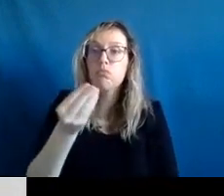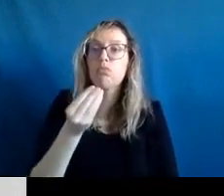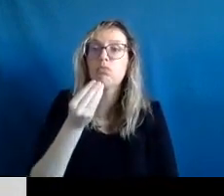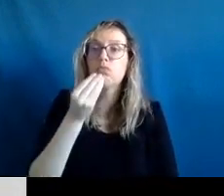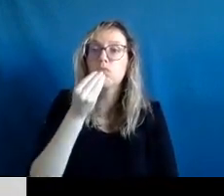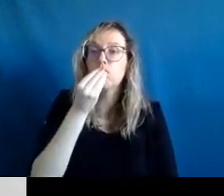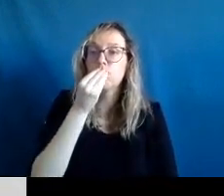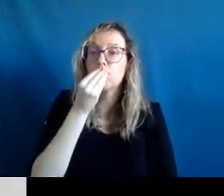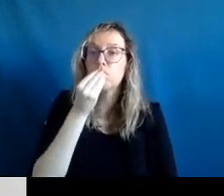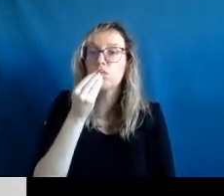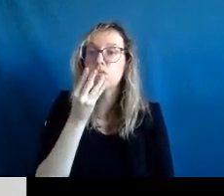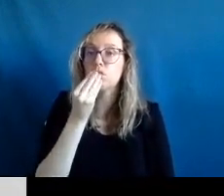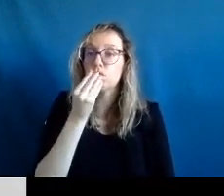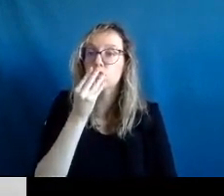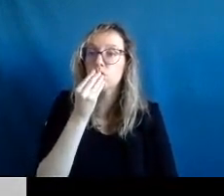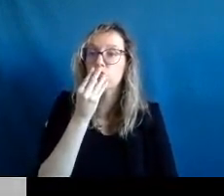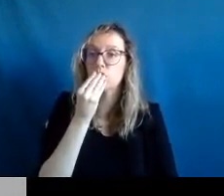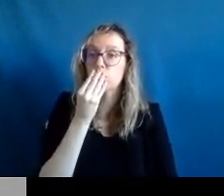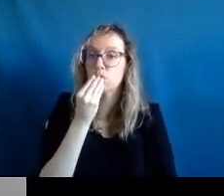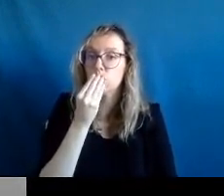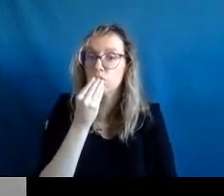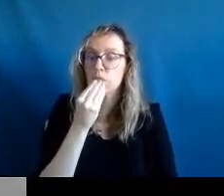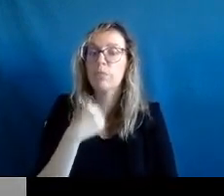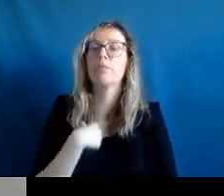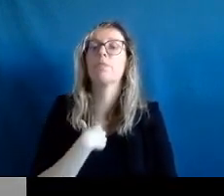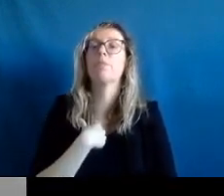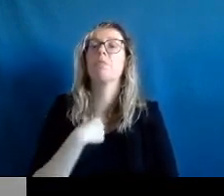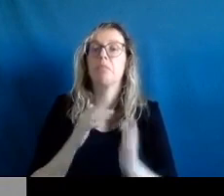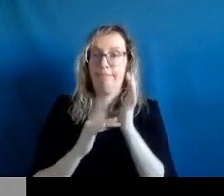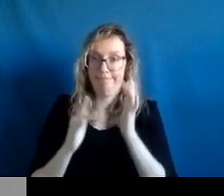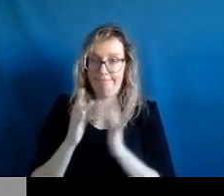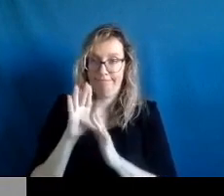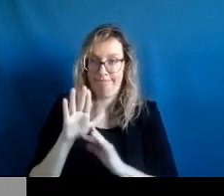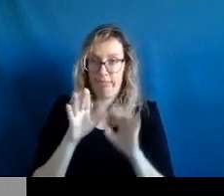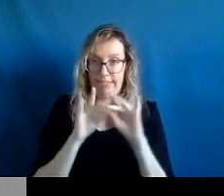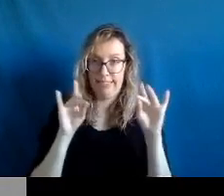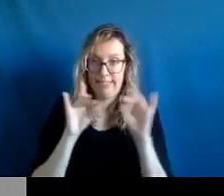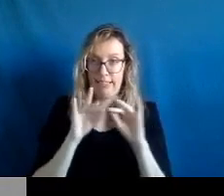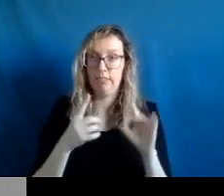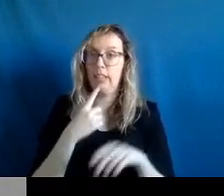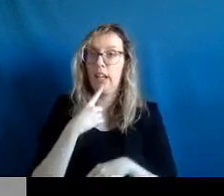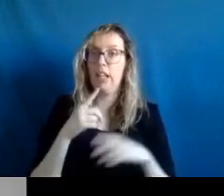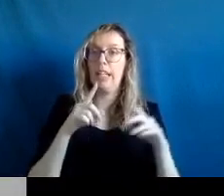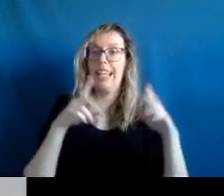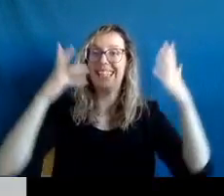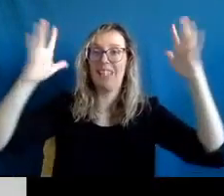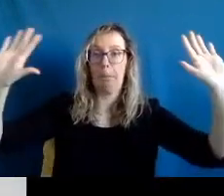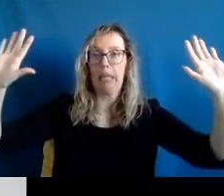had received the sour wine, Jesus said, "It is completed."